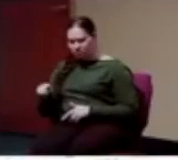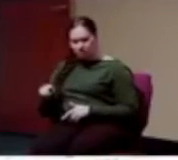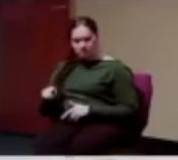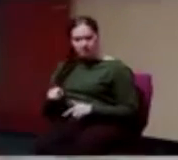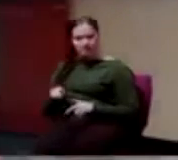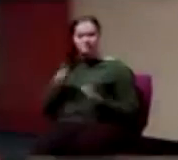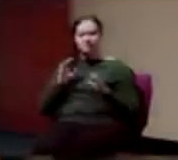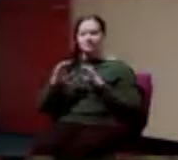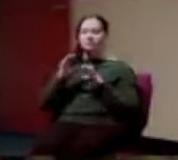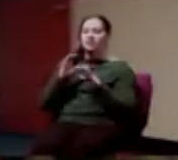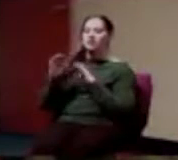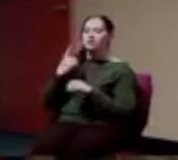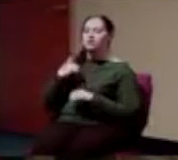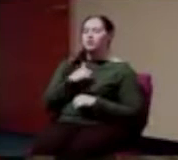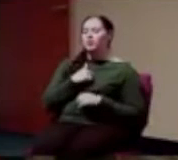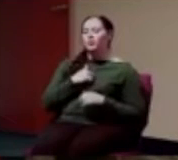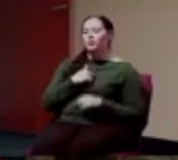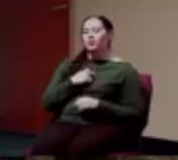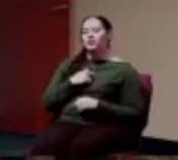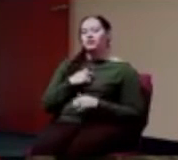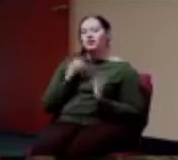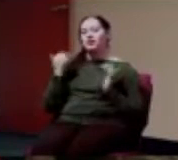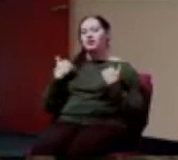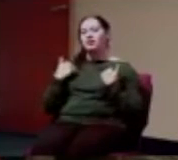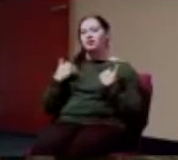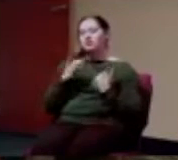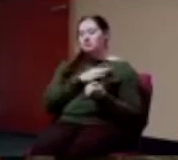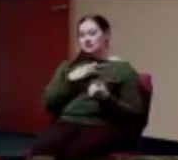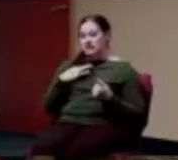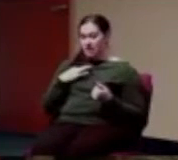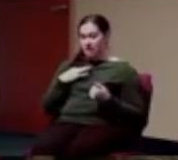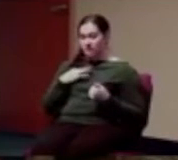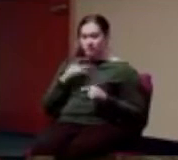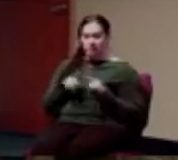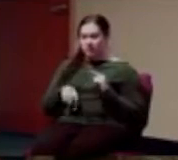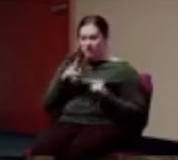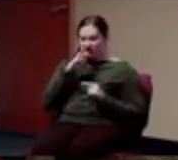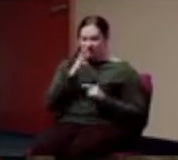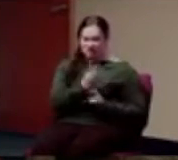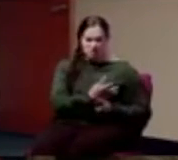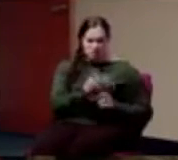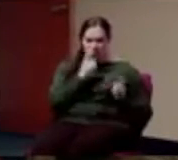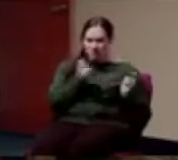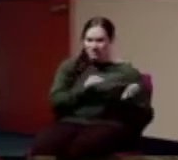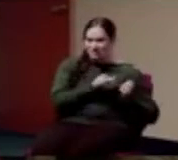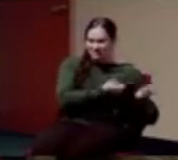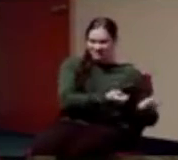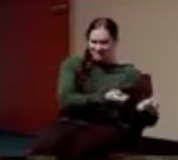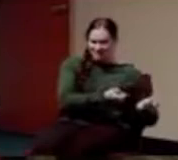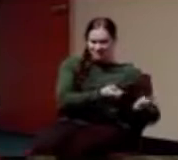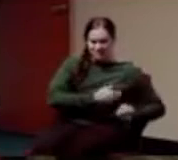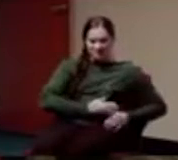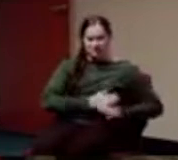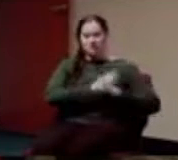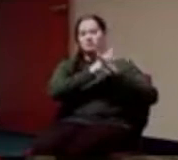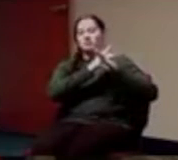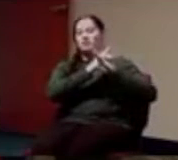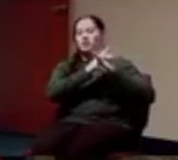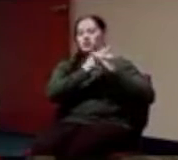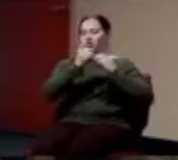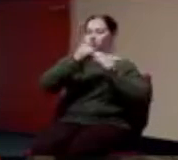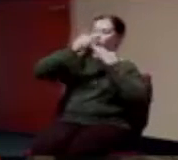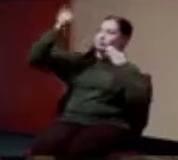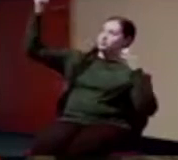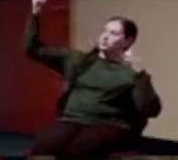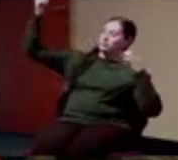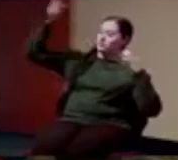conversation that we've had in the staff the past few weeks because you can't ignore sin, right? I mean, it's a barrier that goes up between you and God. We